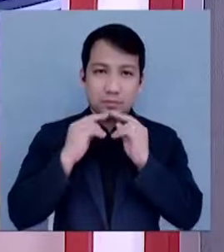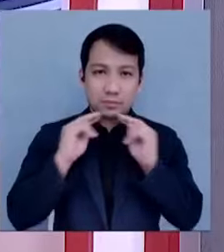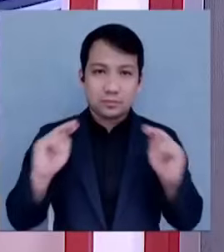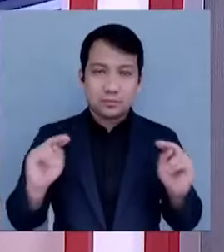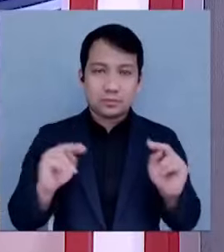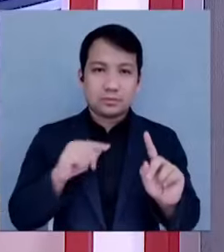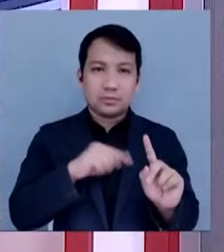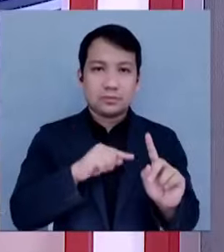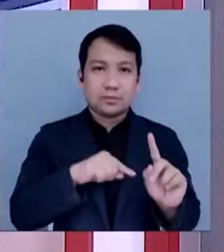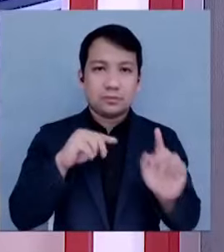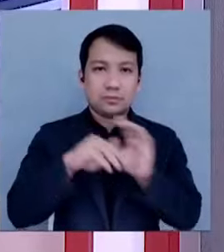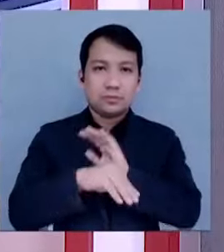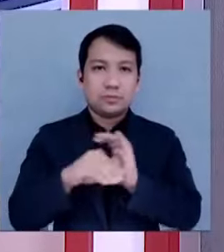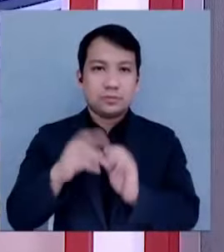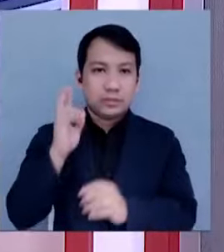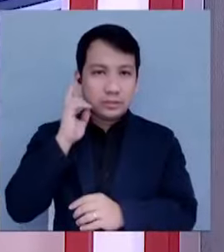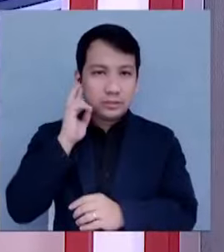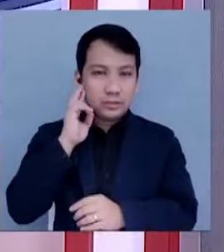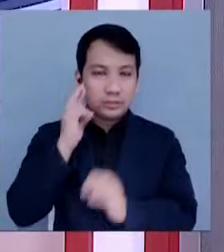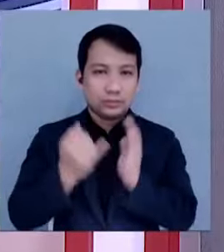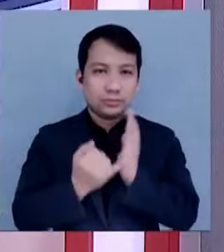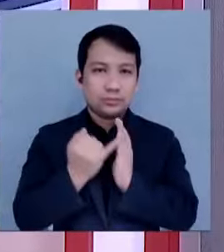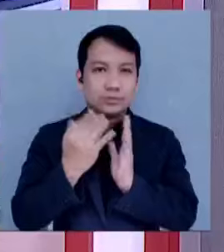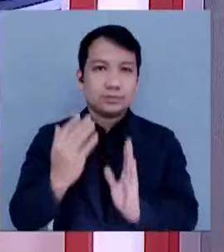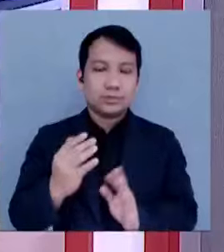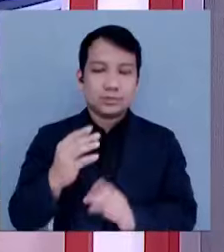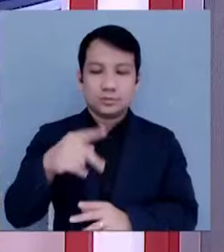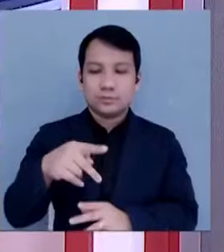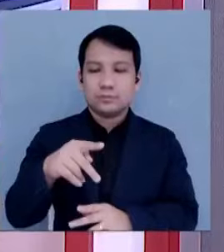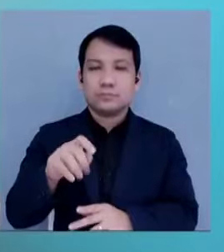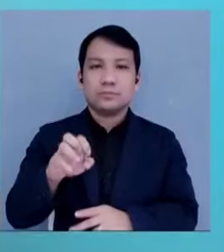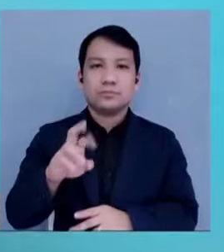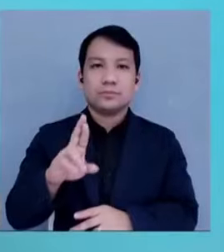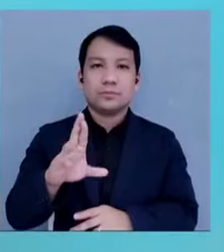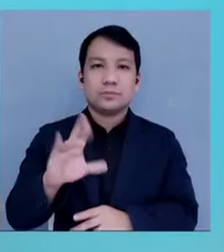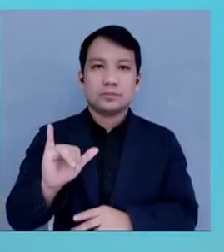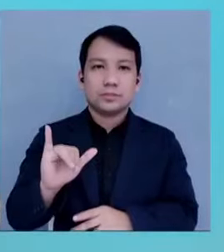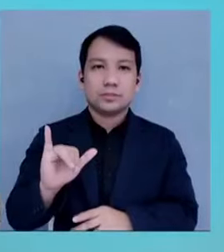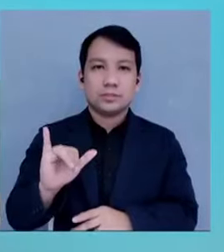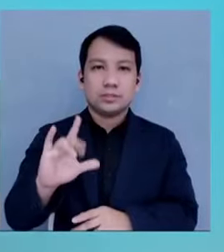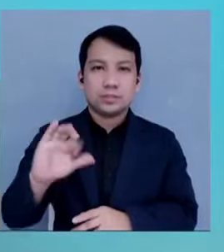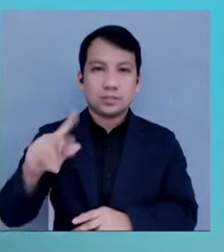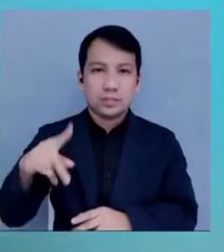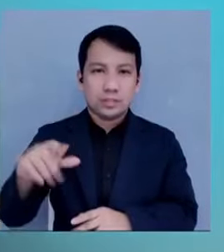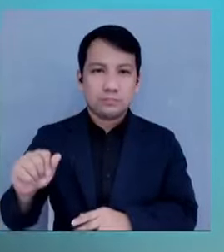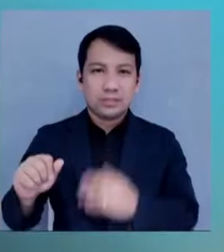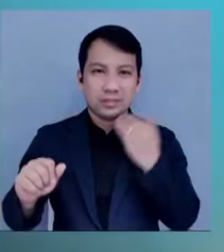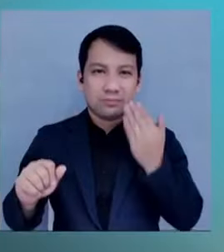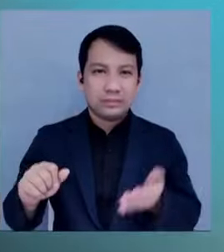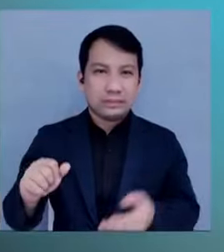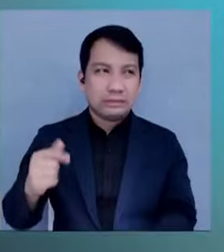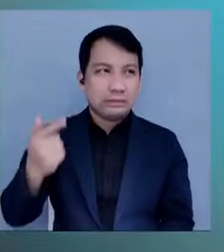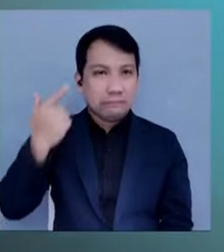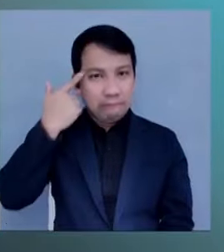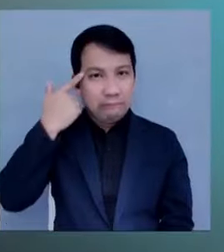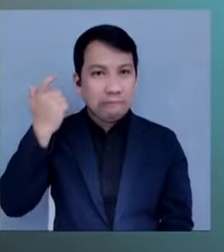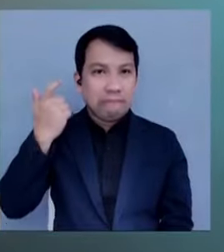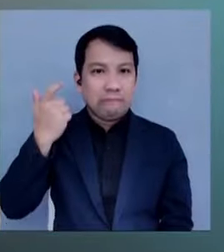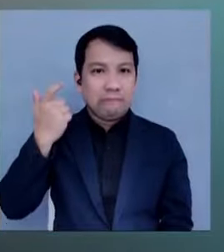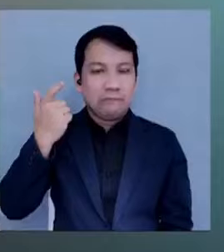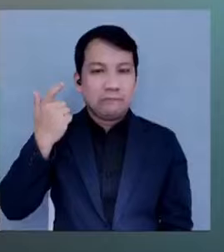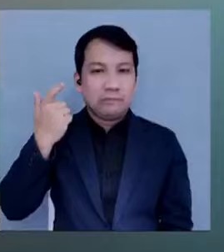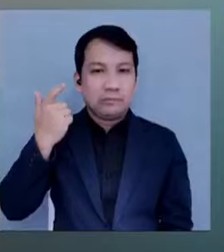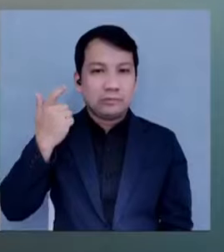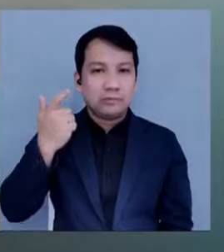murder of radio broadcaster Percy Lapid dies in a suicide. Orly Mendoza shot himself after holding his partner and child